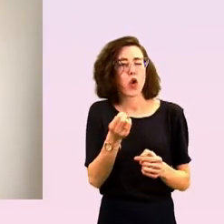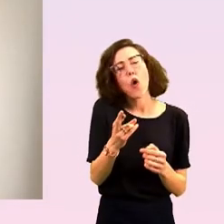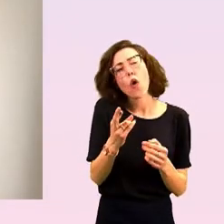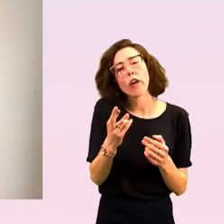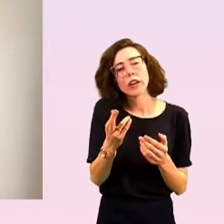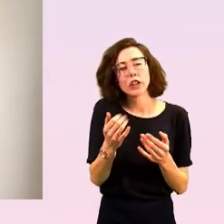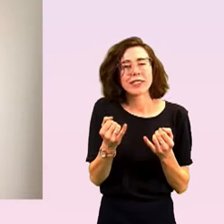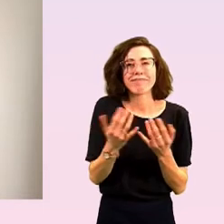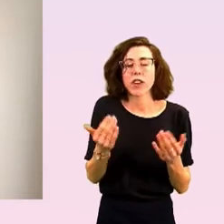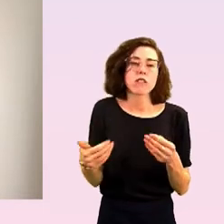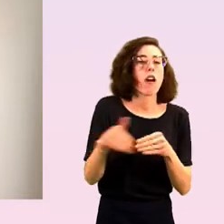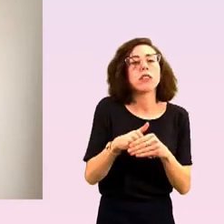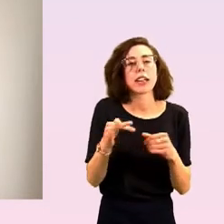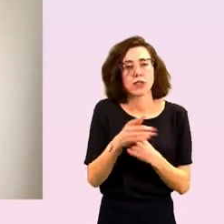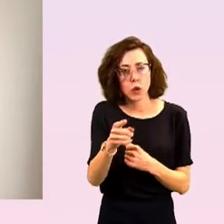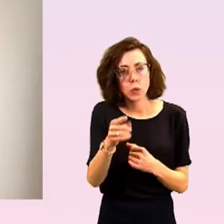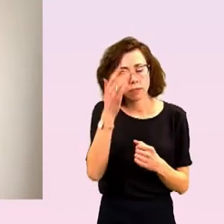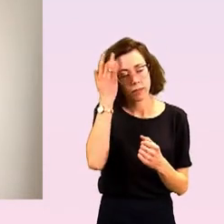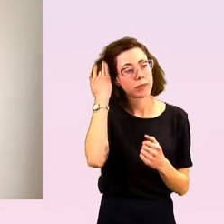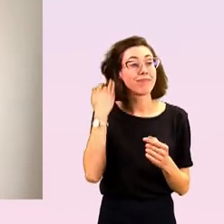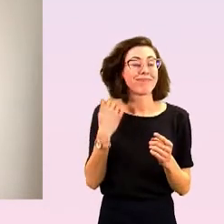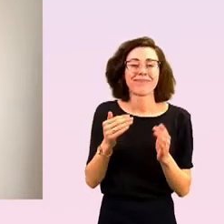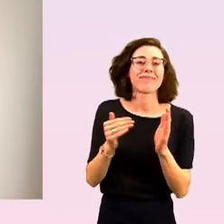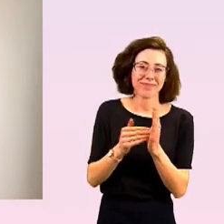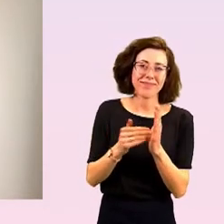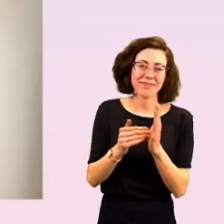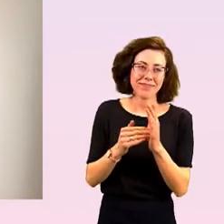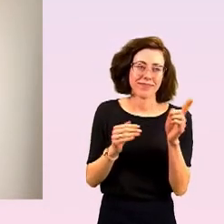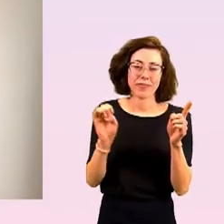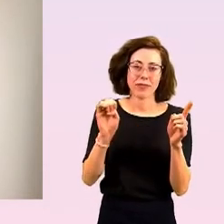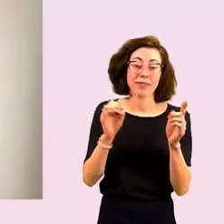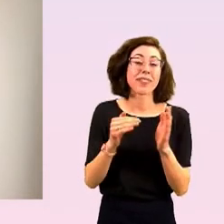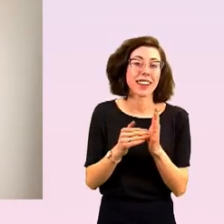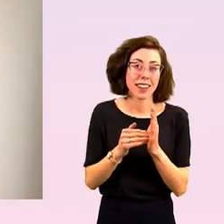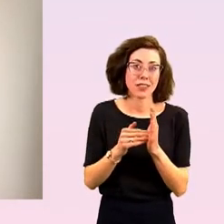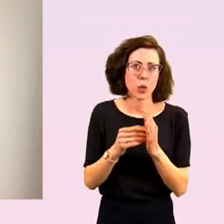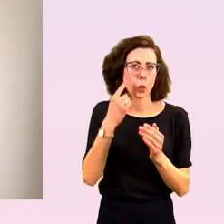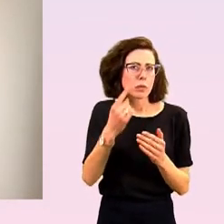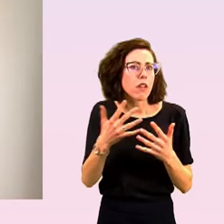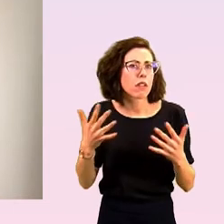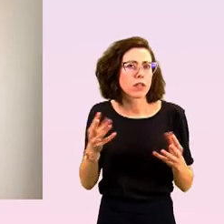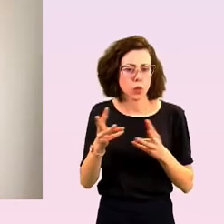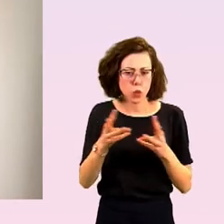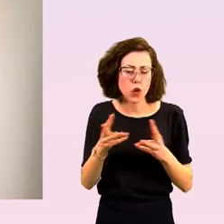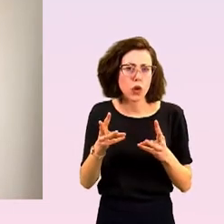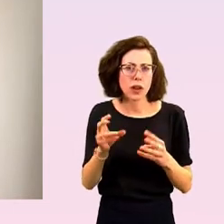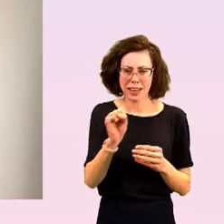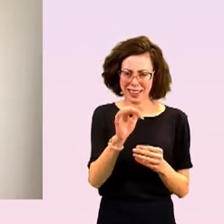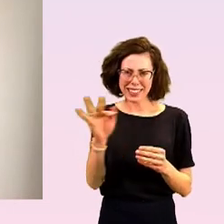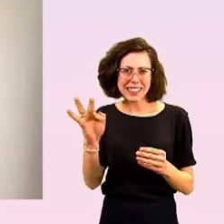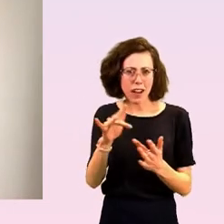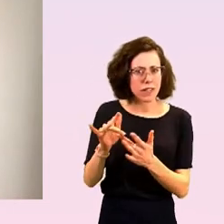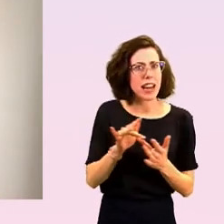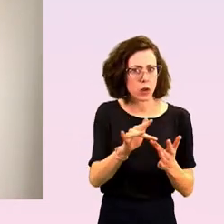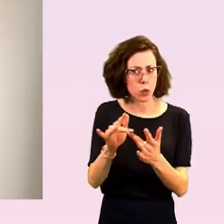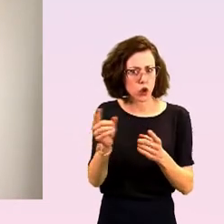Absolutely. And I think putting that in context, we see that I think a lot of the work that these LGBTQ plus staff networks are doing is